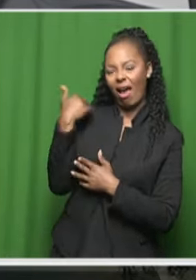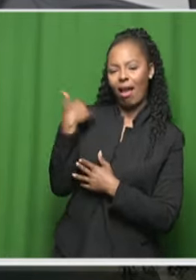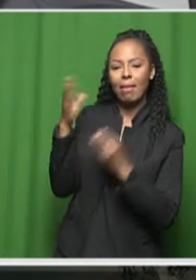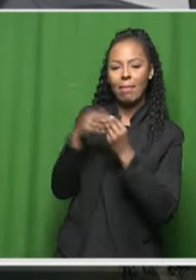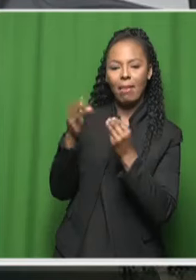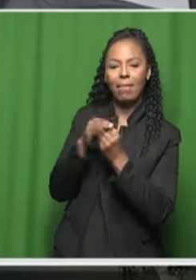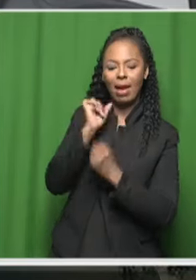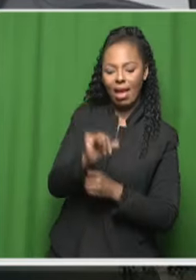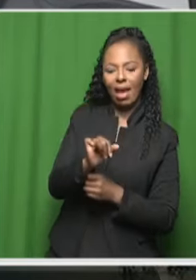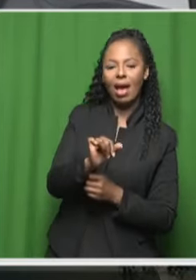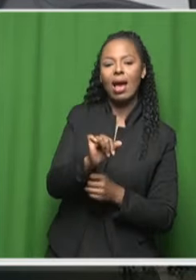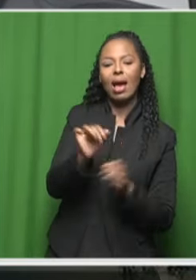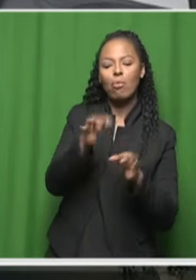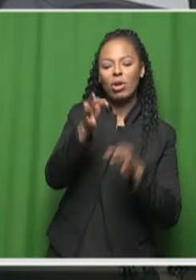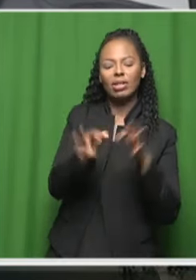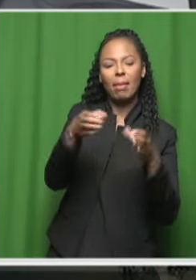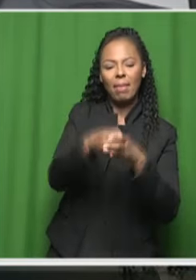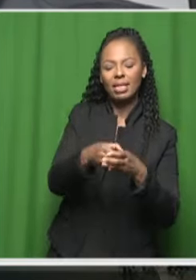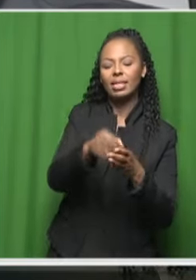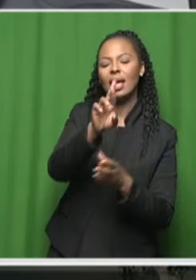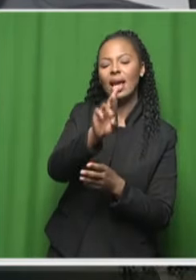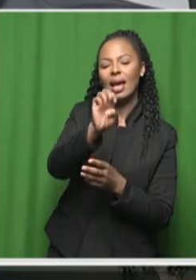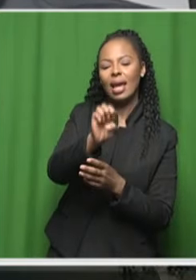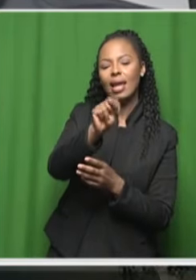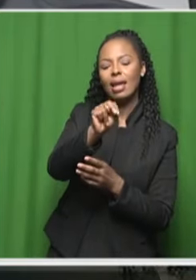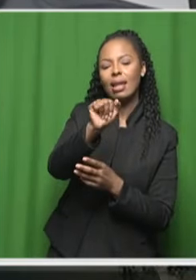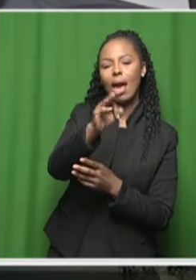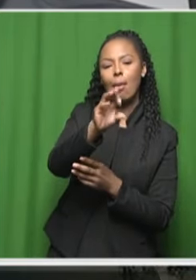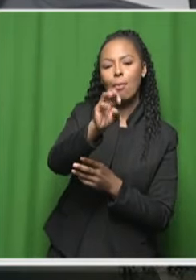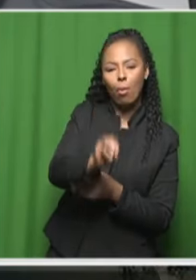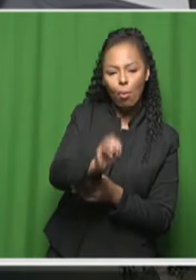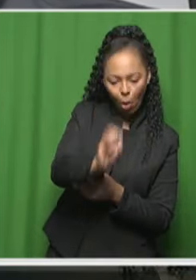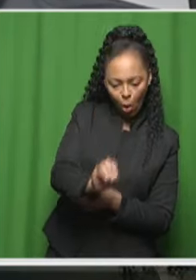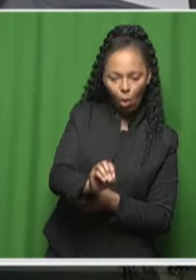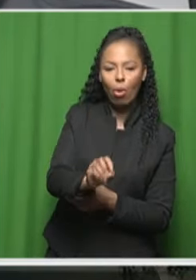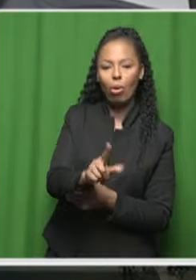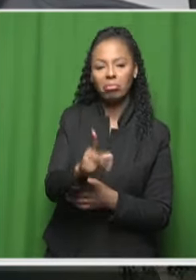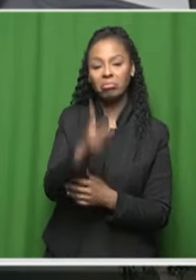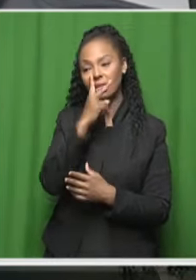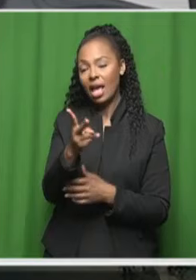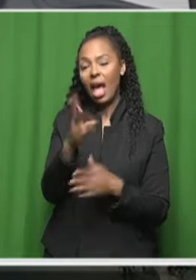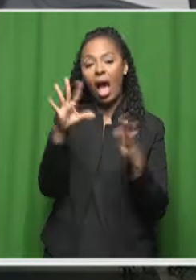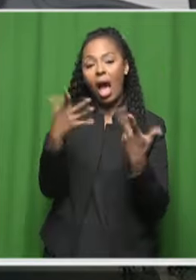whether that actually splits the vote there between himself and